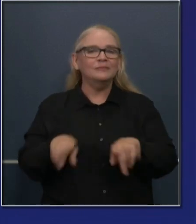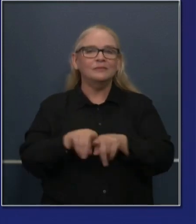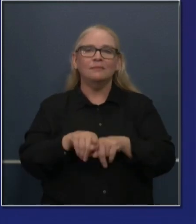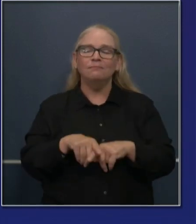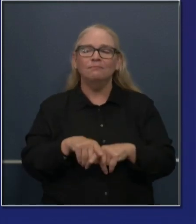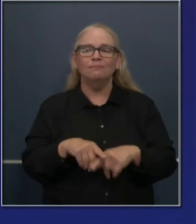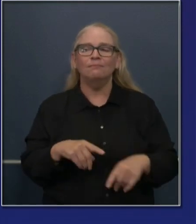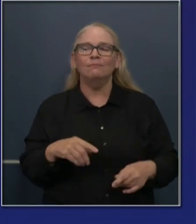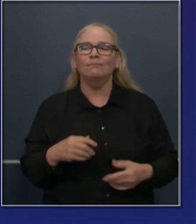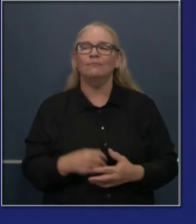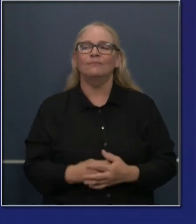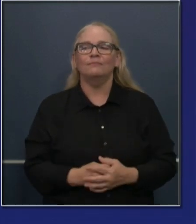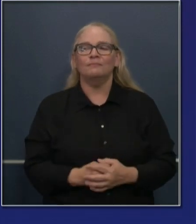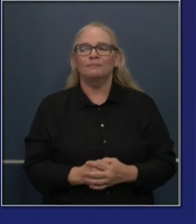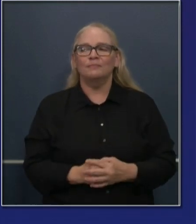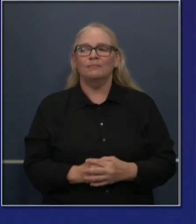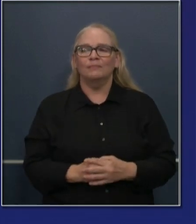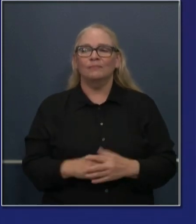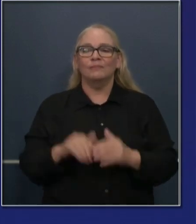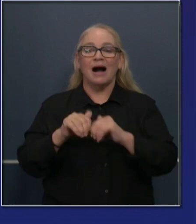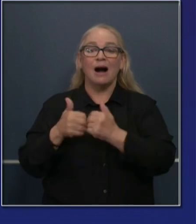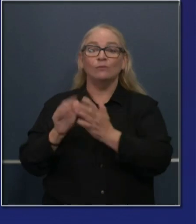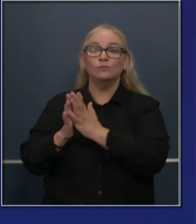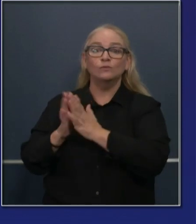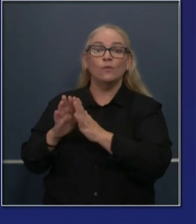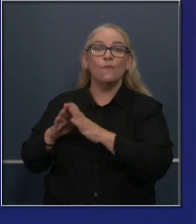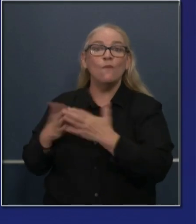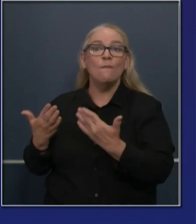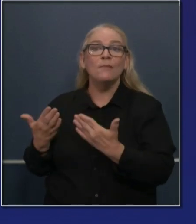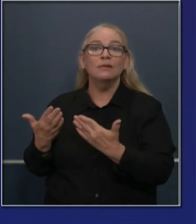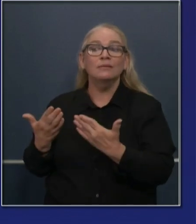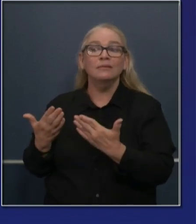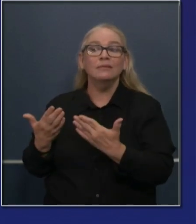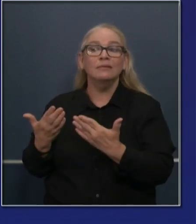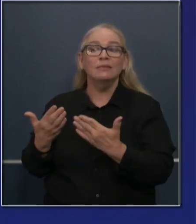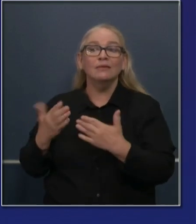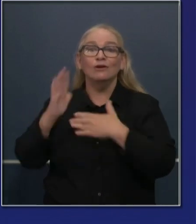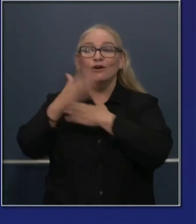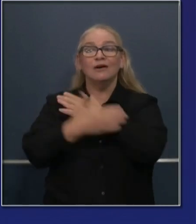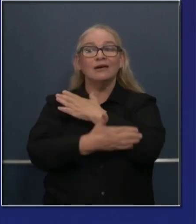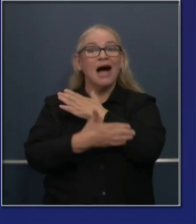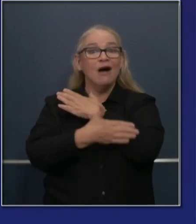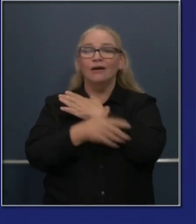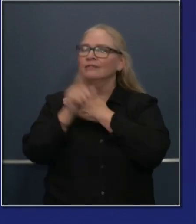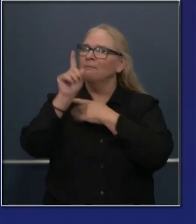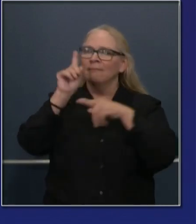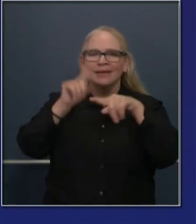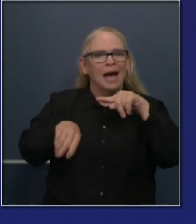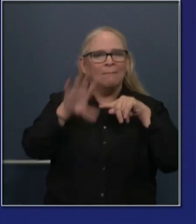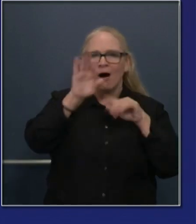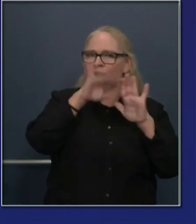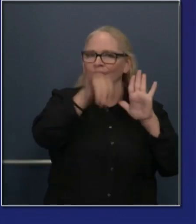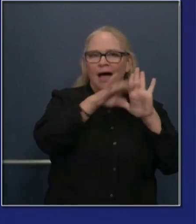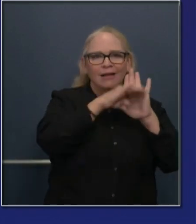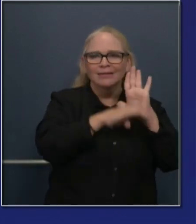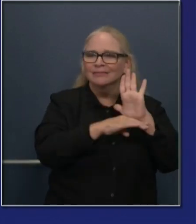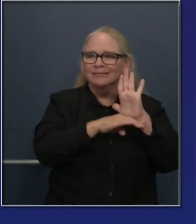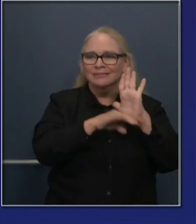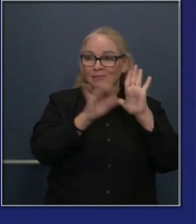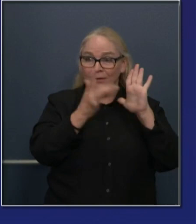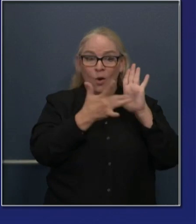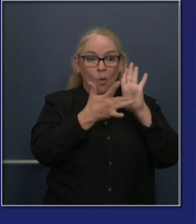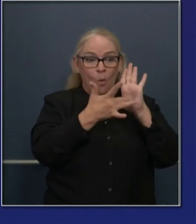our schools. This is the list you want to be off of, not on. So that we can get back to in-person